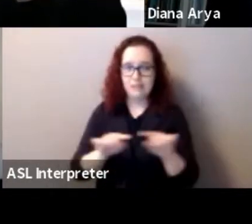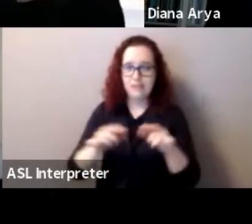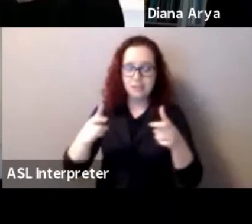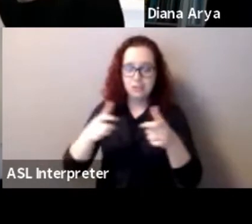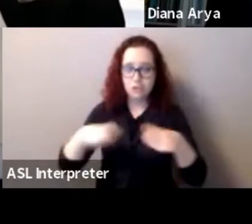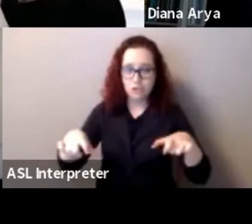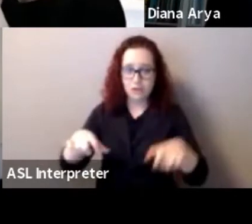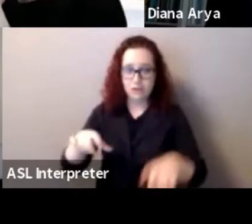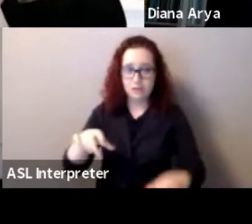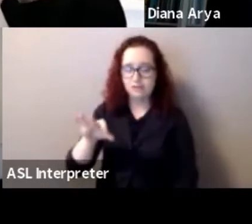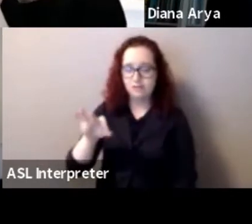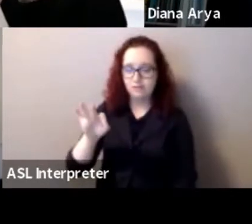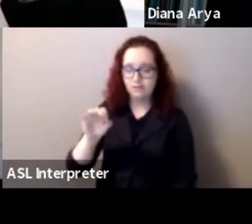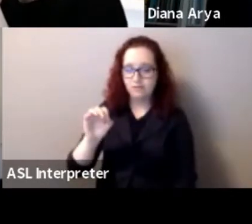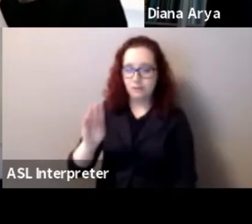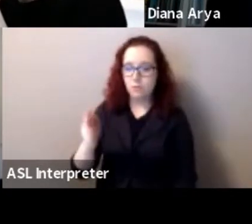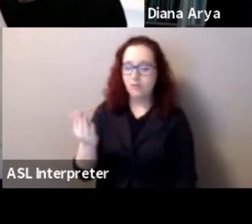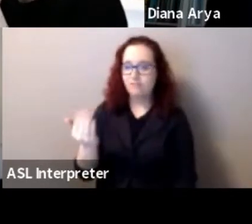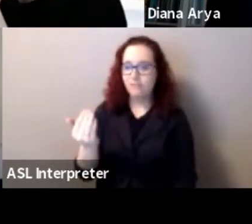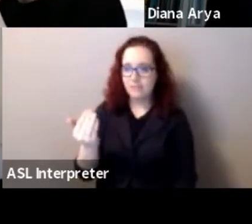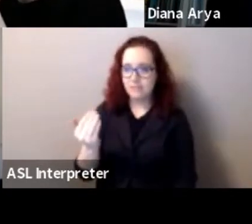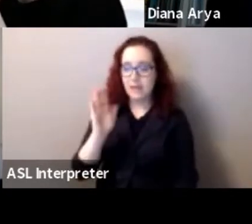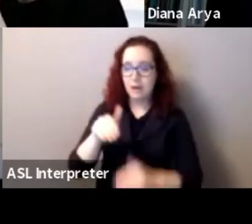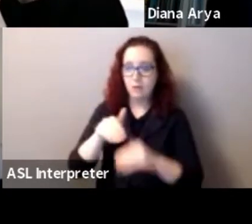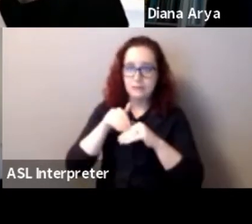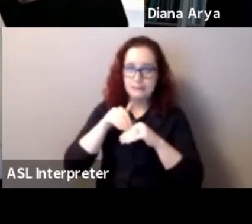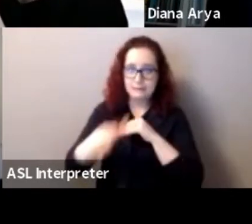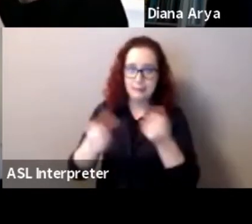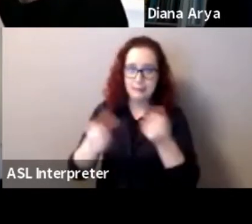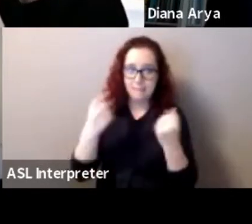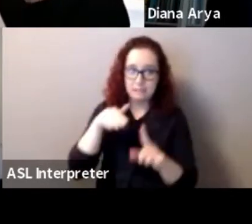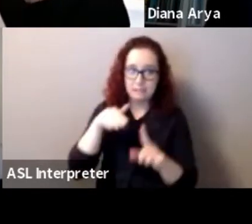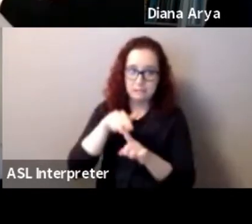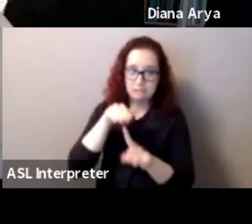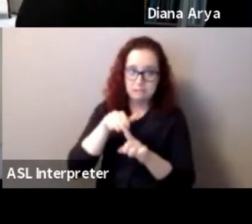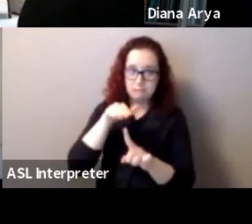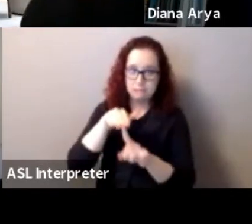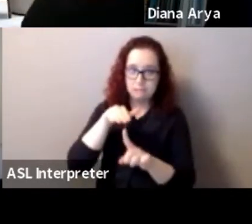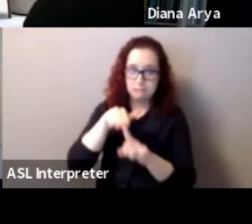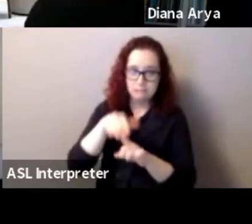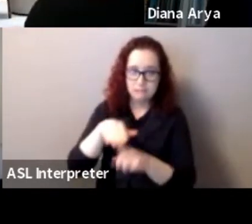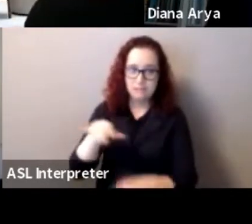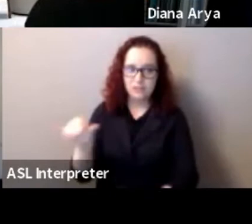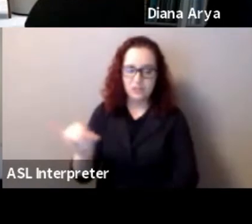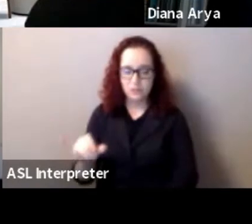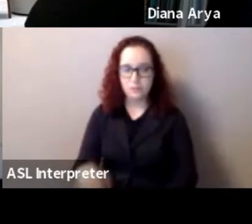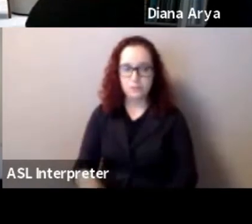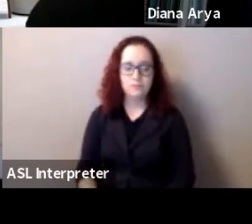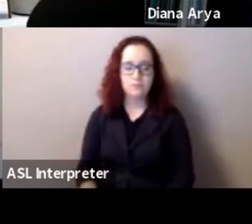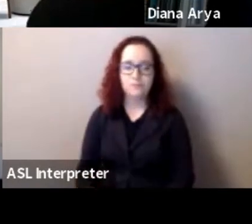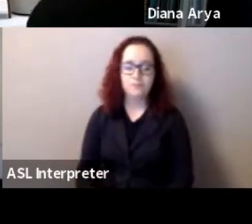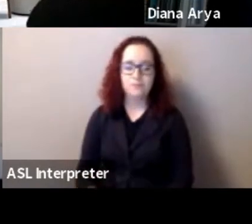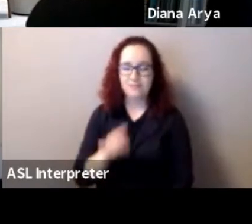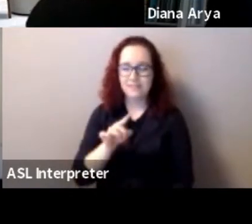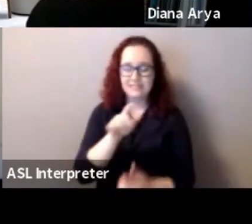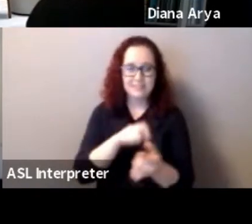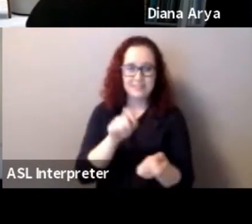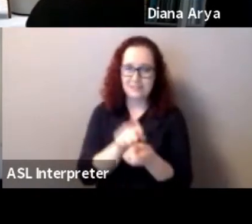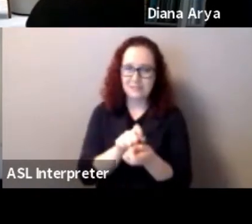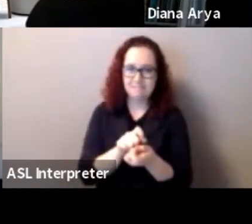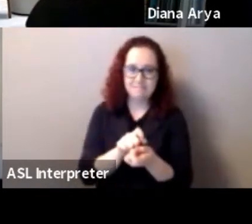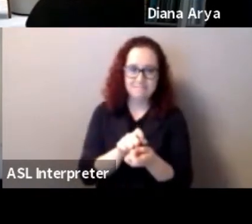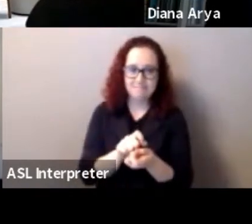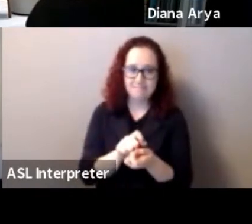is February 15, and I will send you many reminders about that as well. I will not go into specifics here, but I want to say in terms of